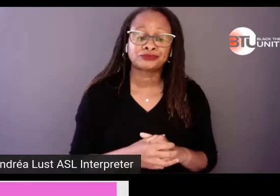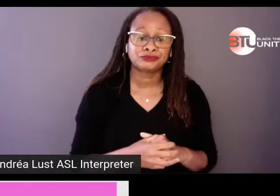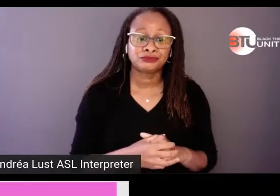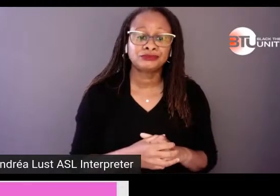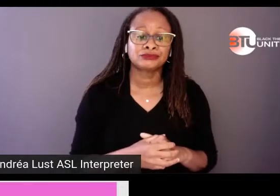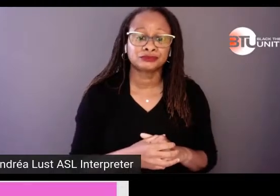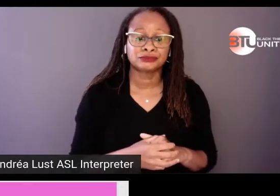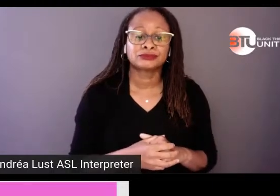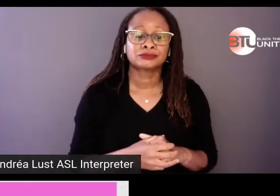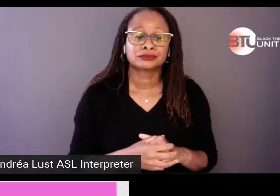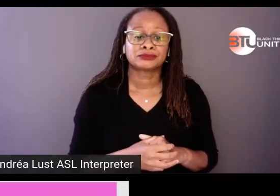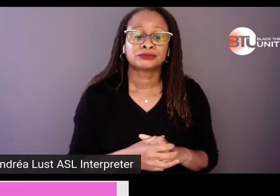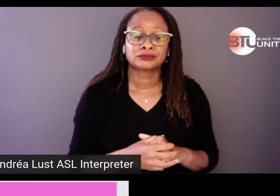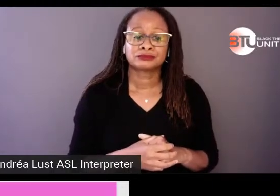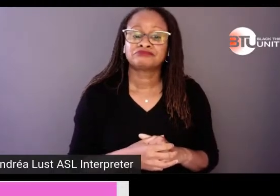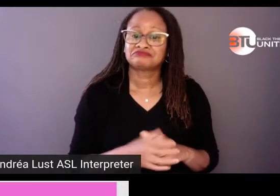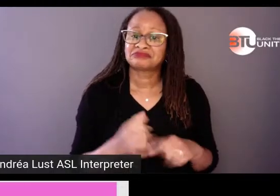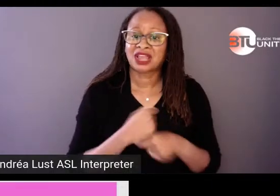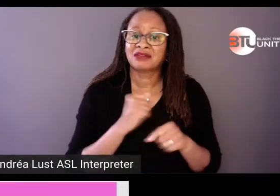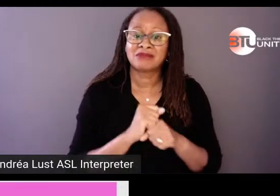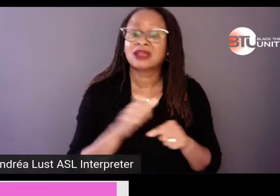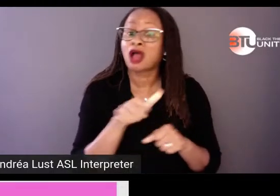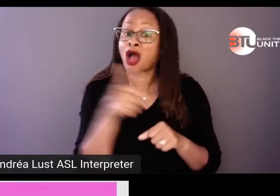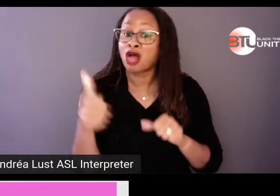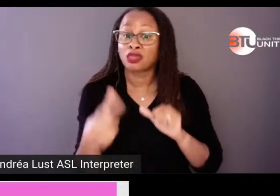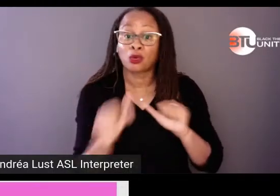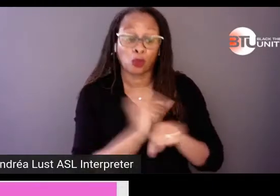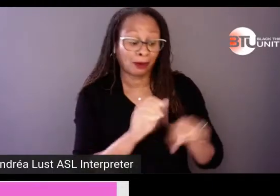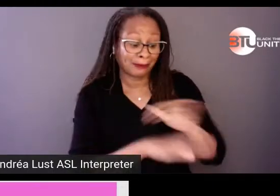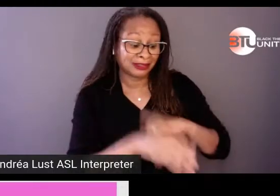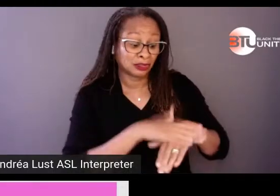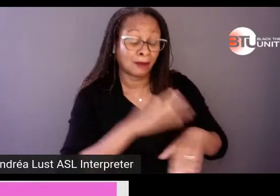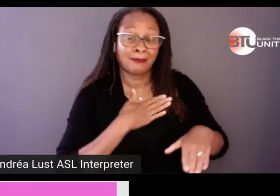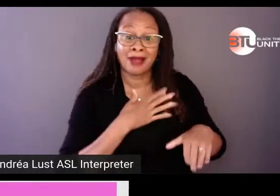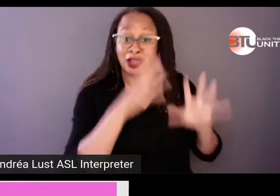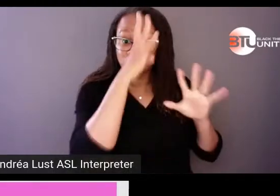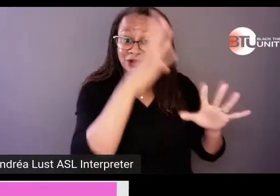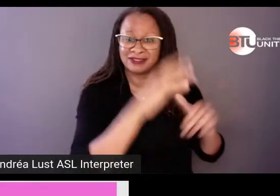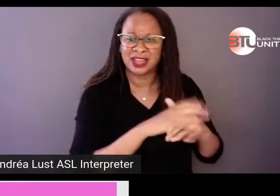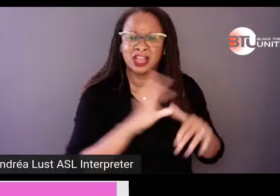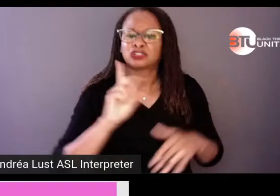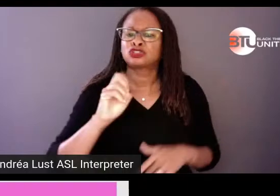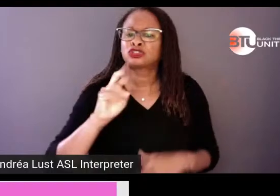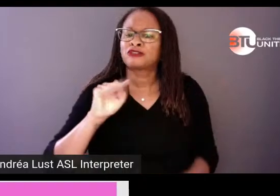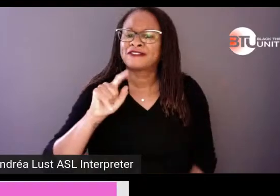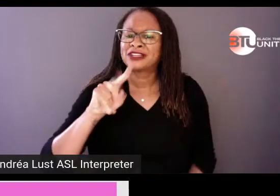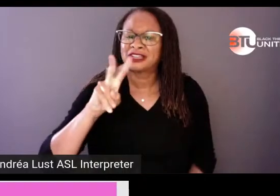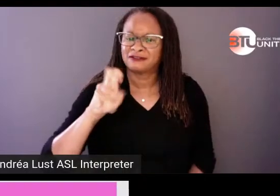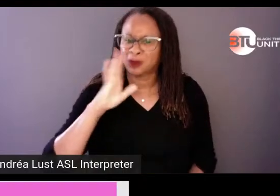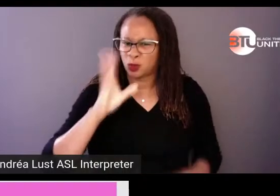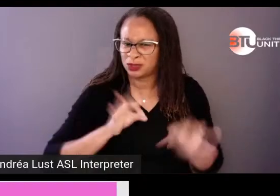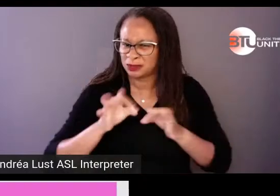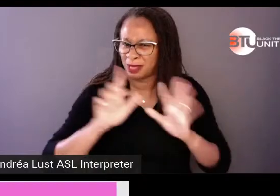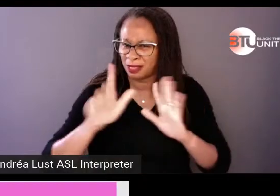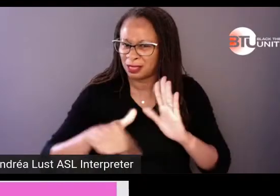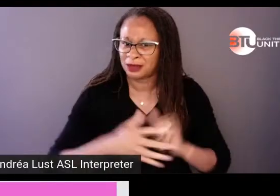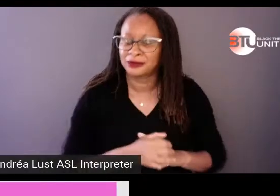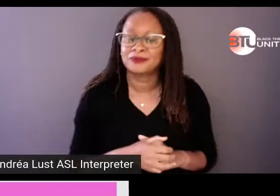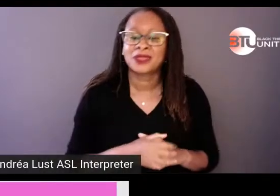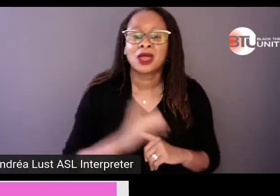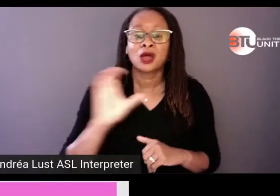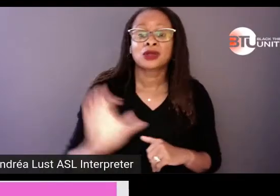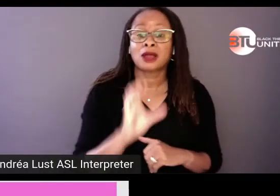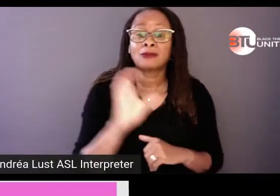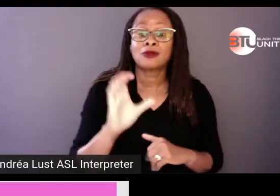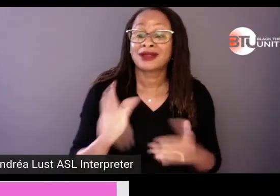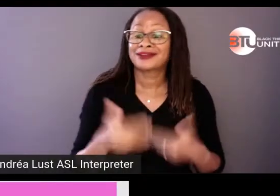art. And you can make derivative works based on your work. I'll explain what that is. Copyright is what gives you